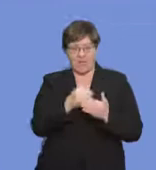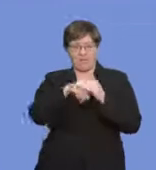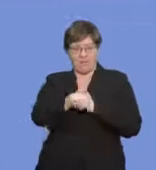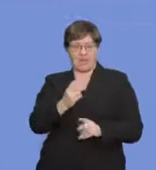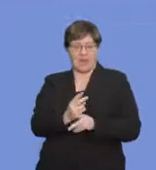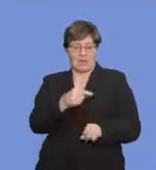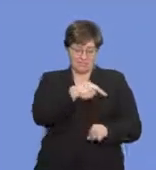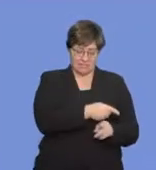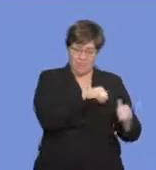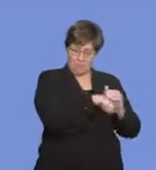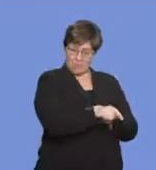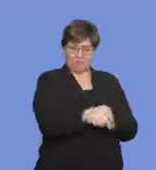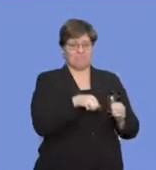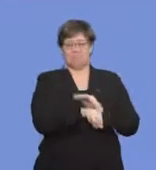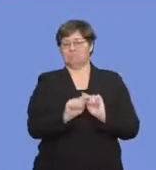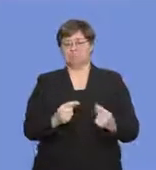Okay.